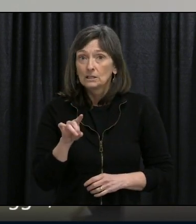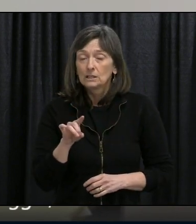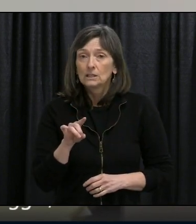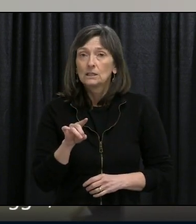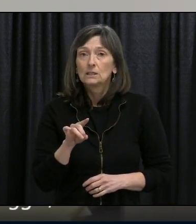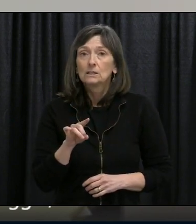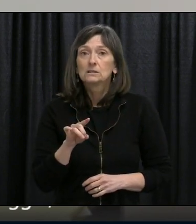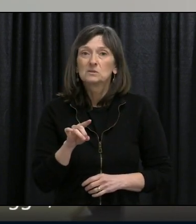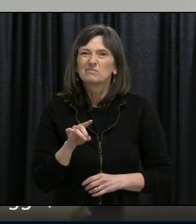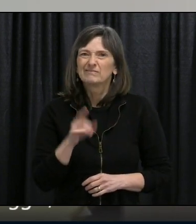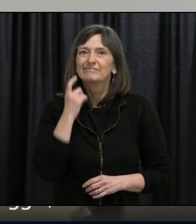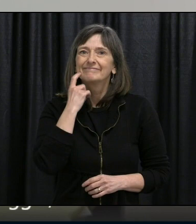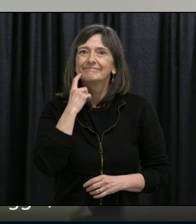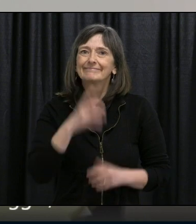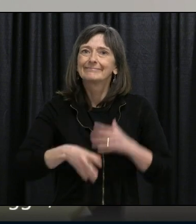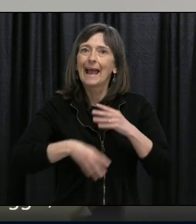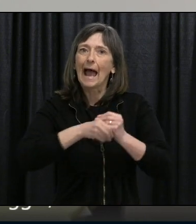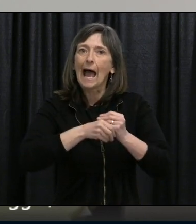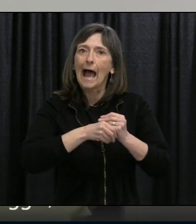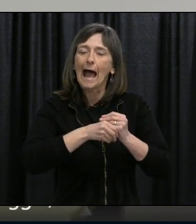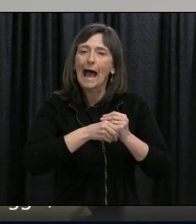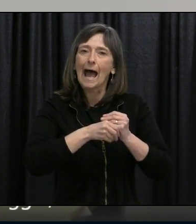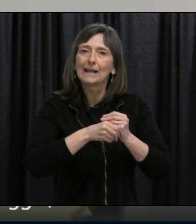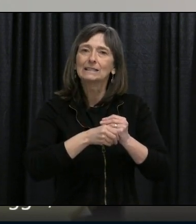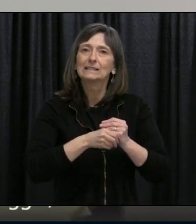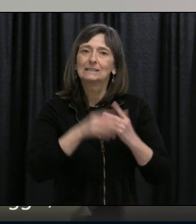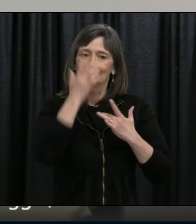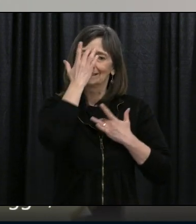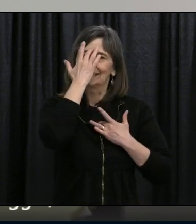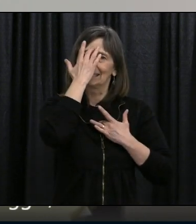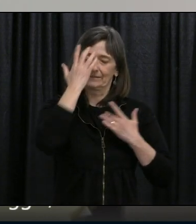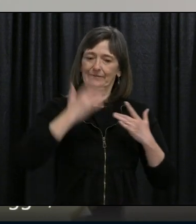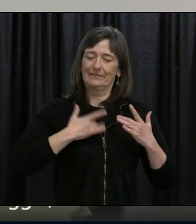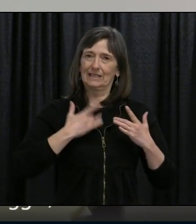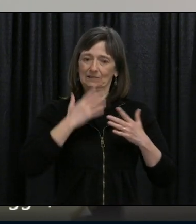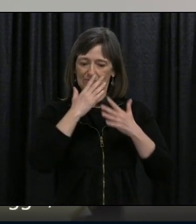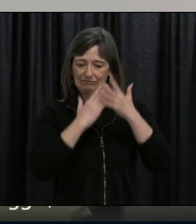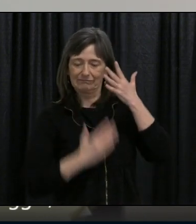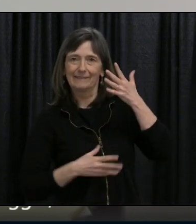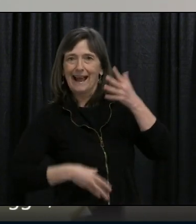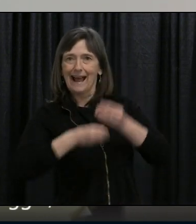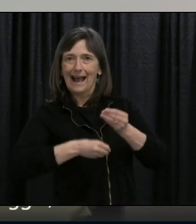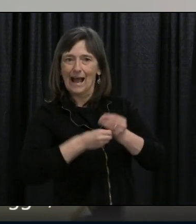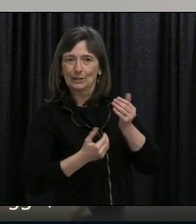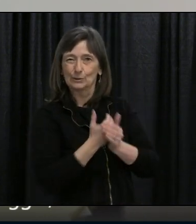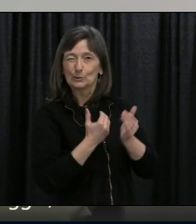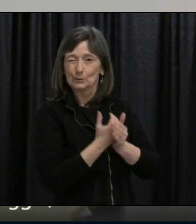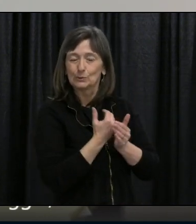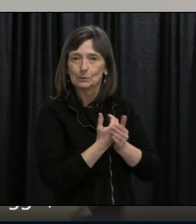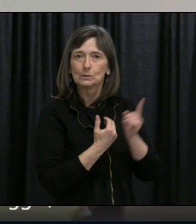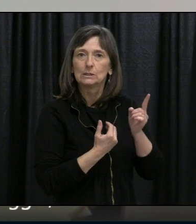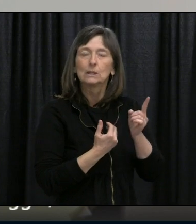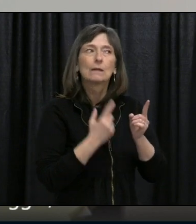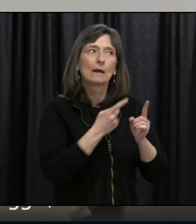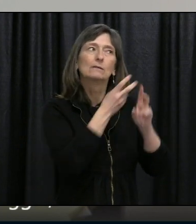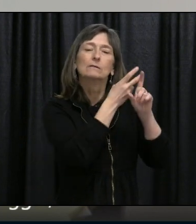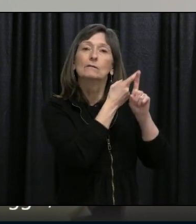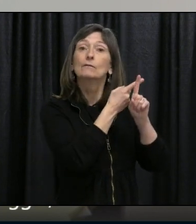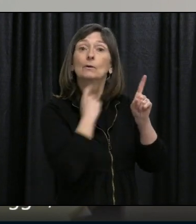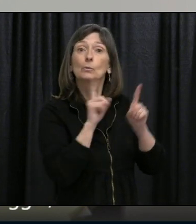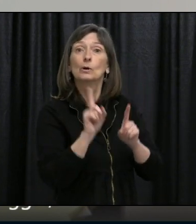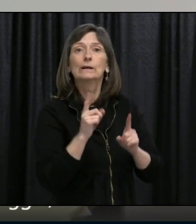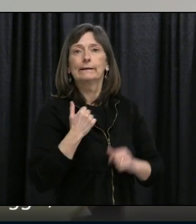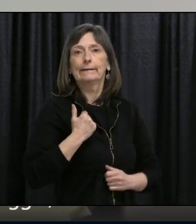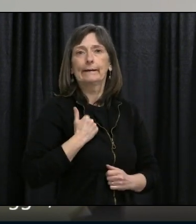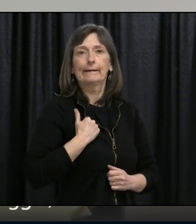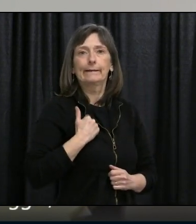number of criteria that Public Health Agency of Canada are now using for recommending testing. There are